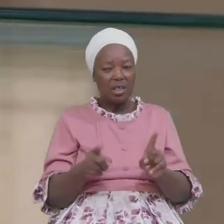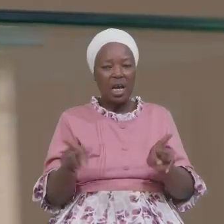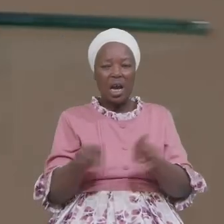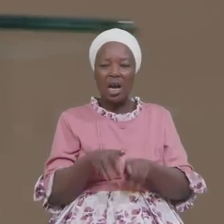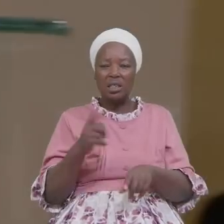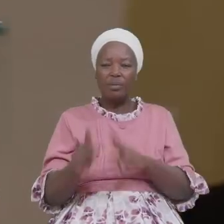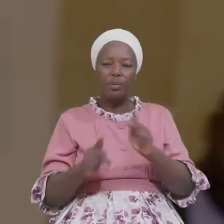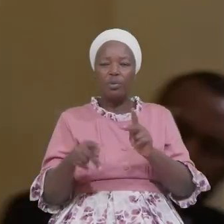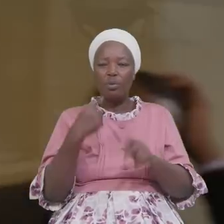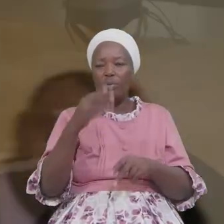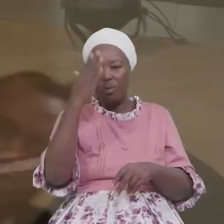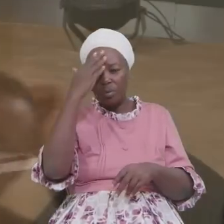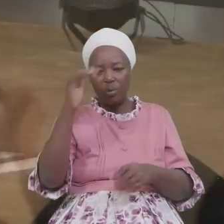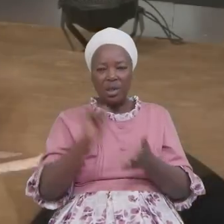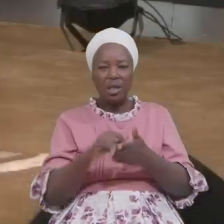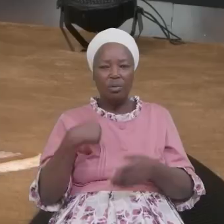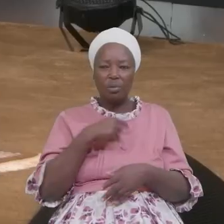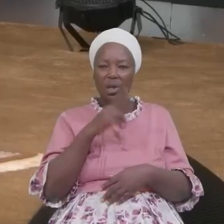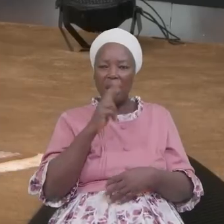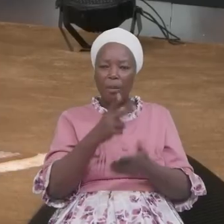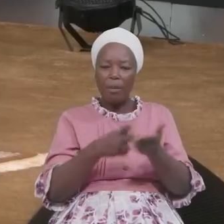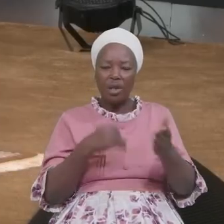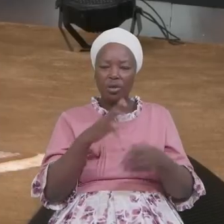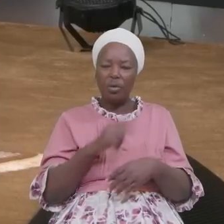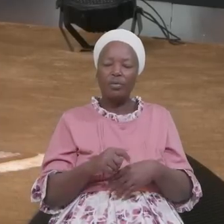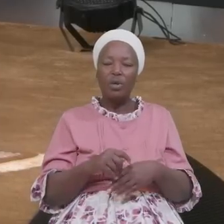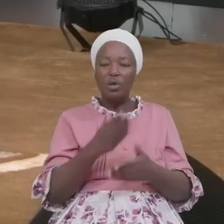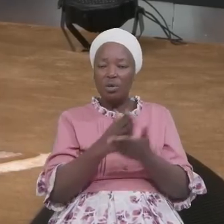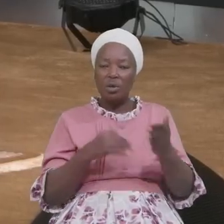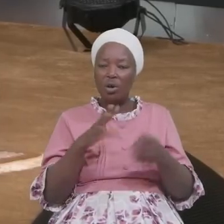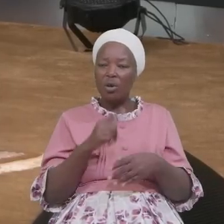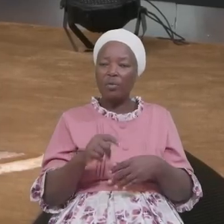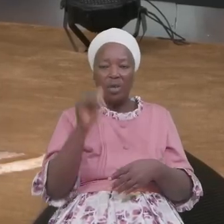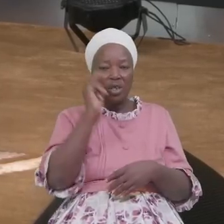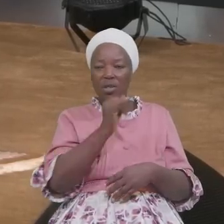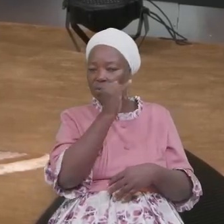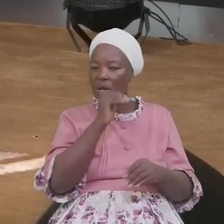know we're part of Israel in glory, and he